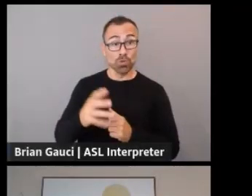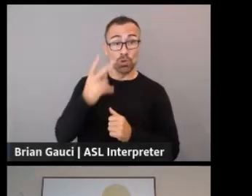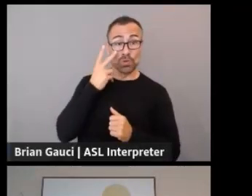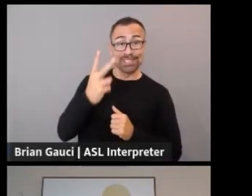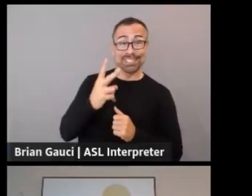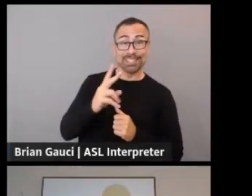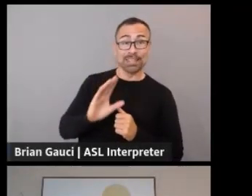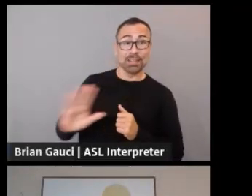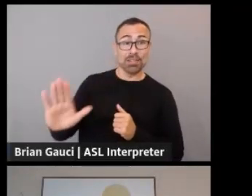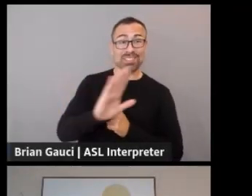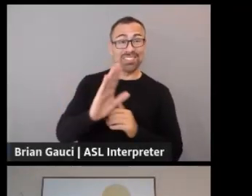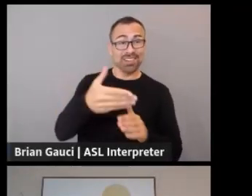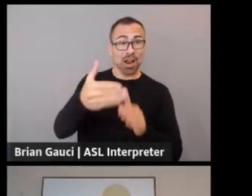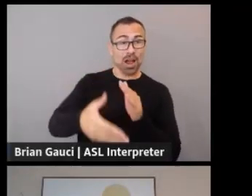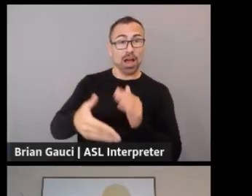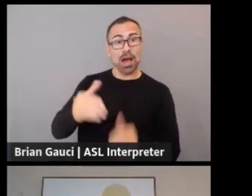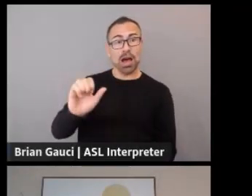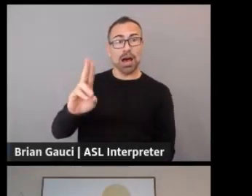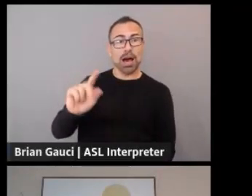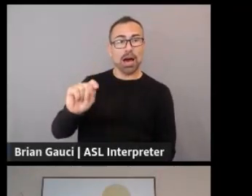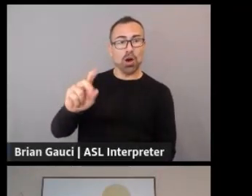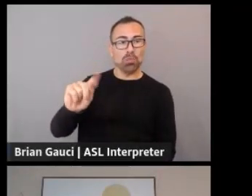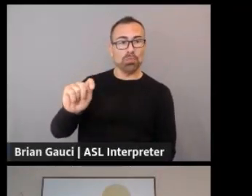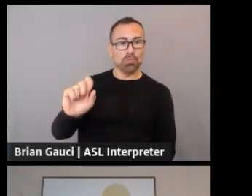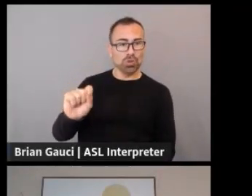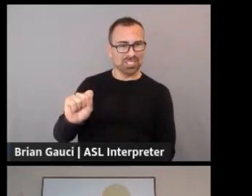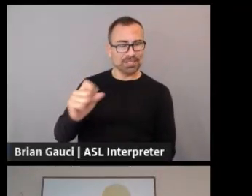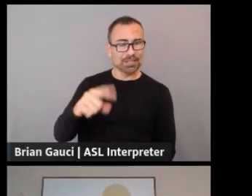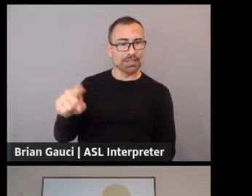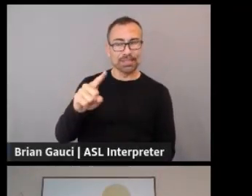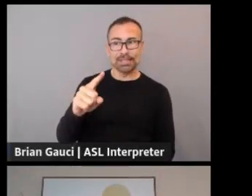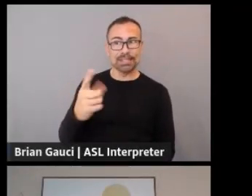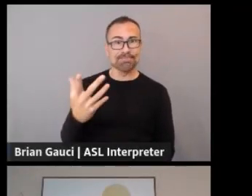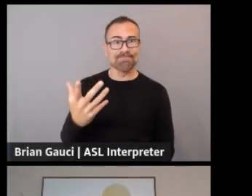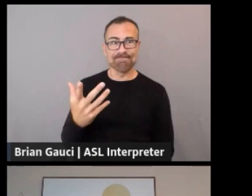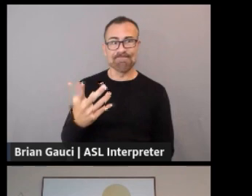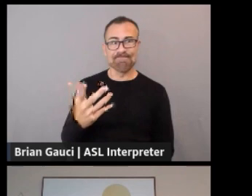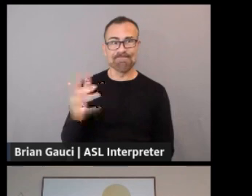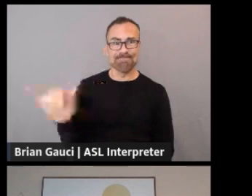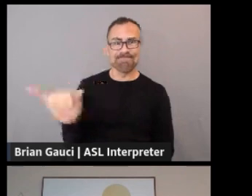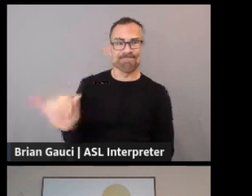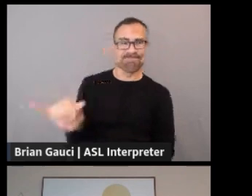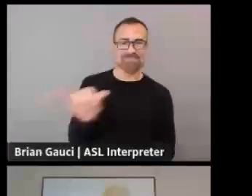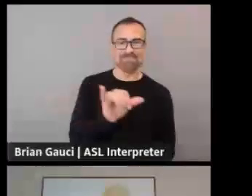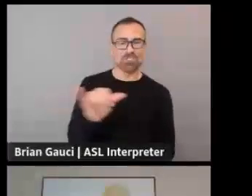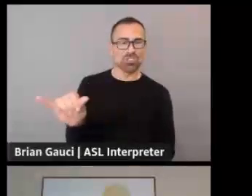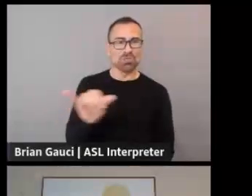is very applicable to a chat-based interface.